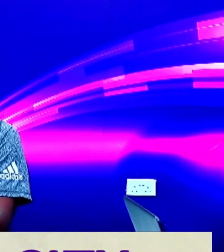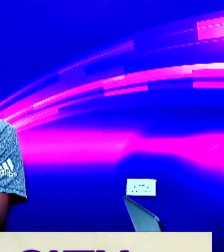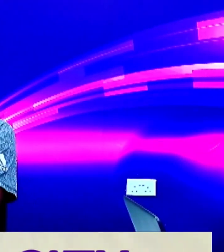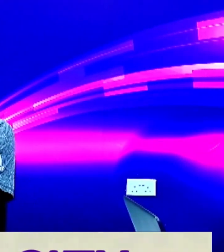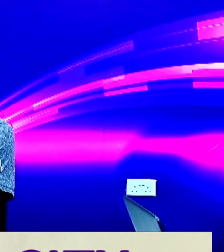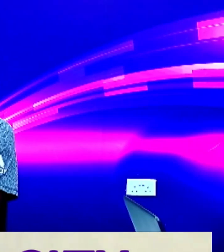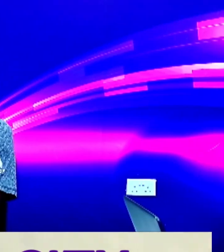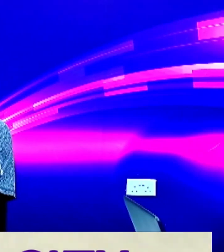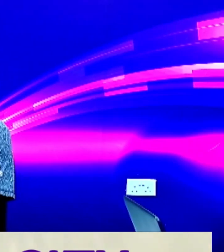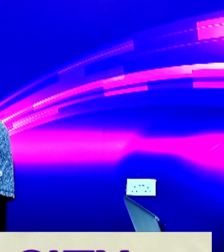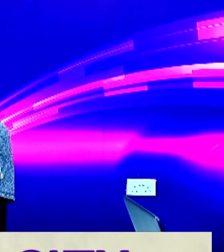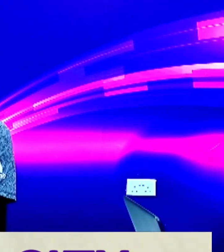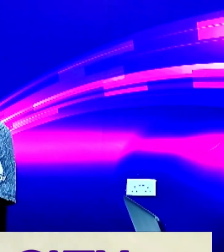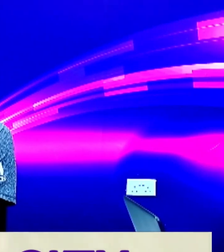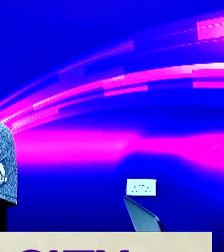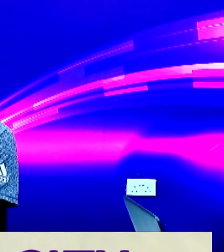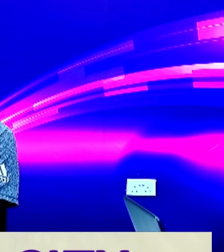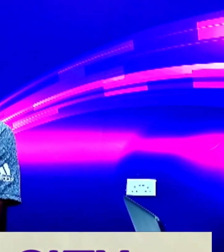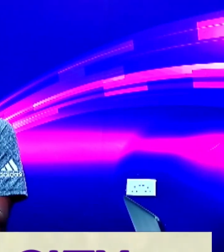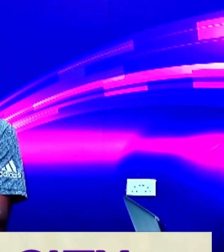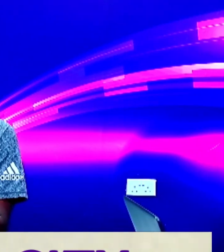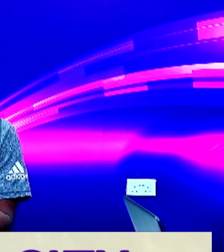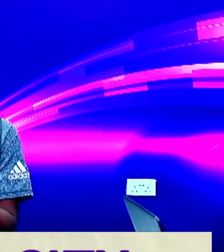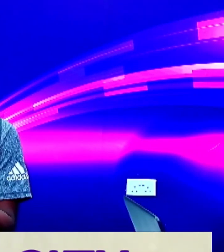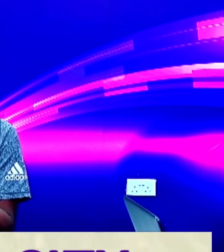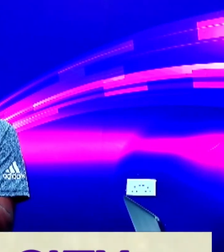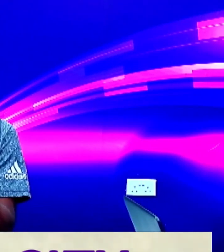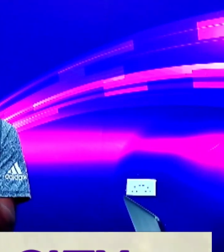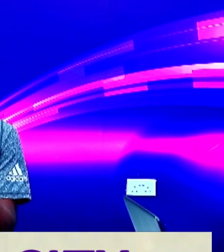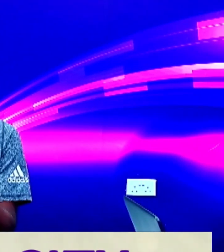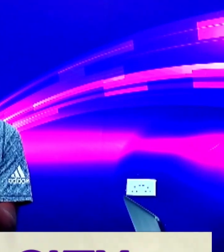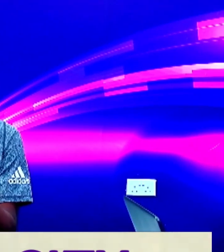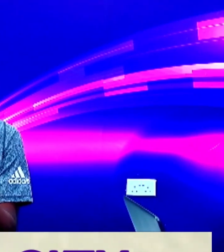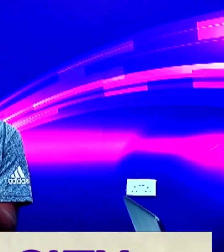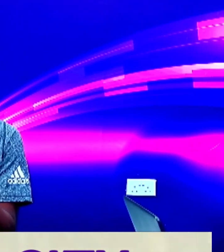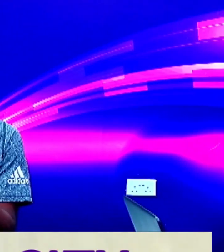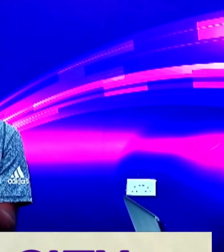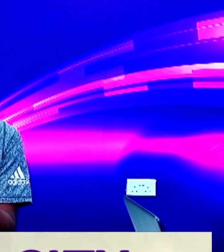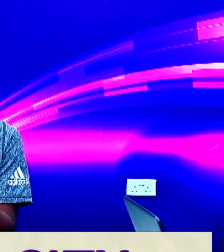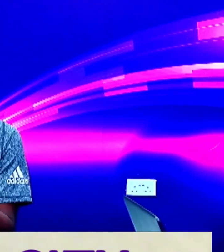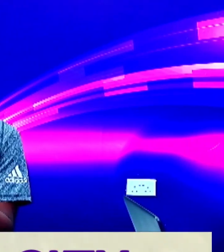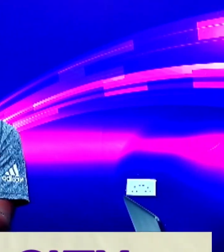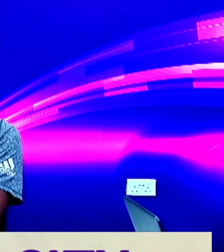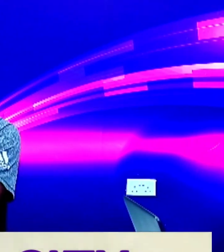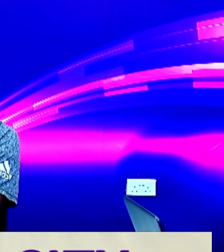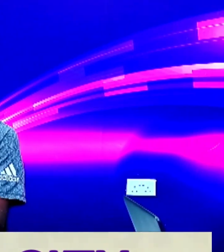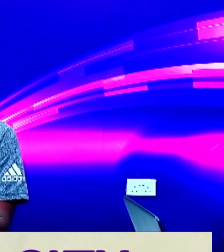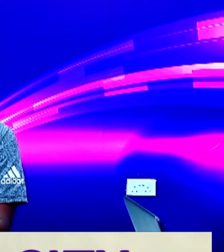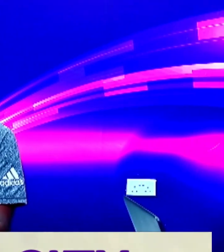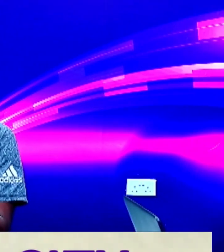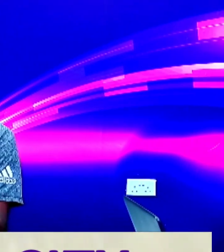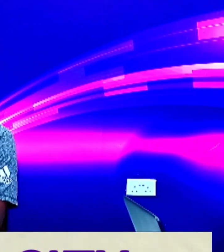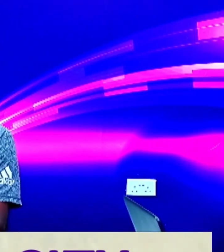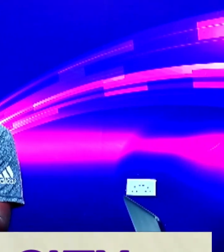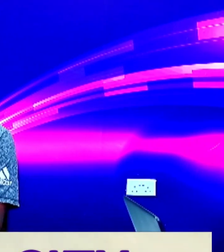the Japan team, I saw it was an easy team, but let us look at a player